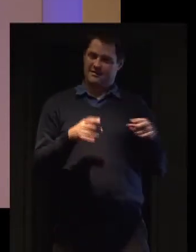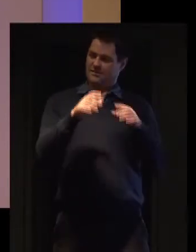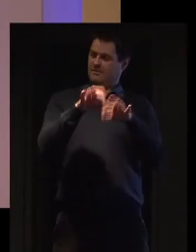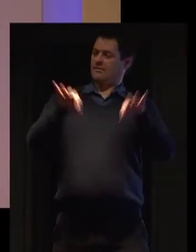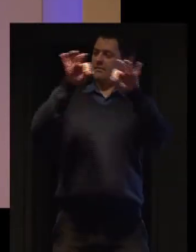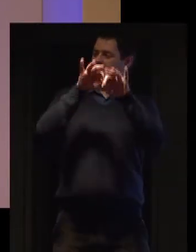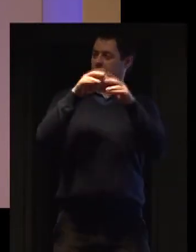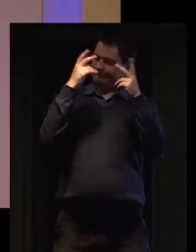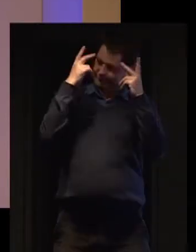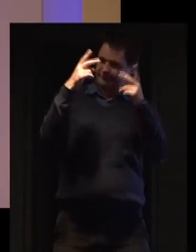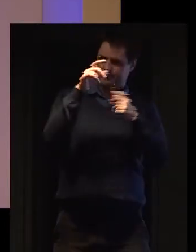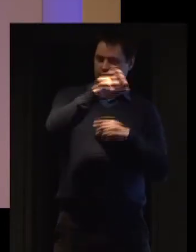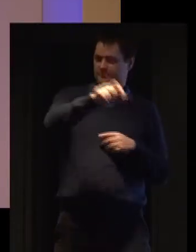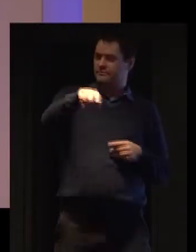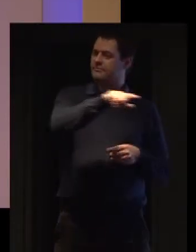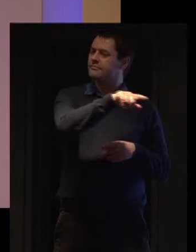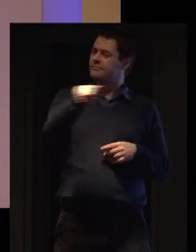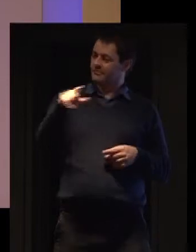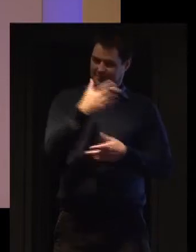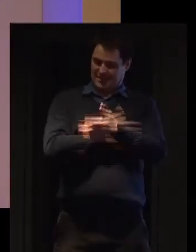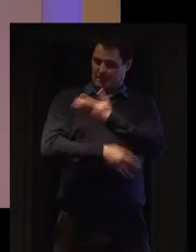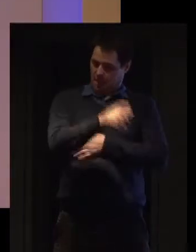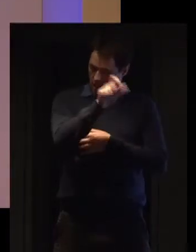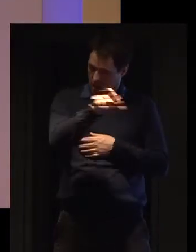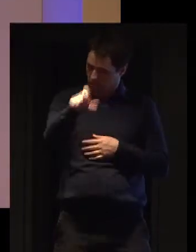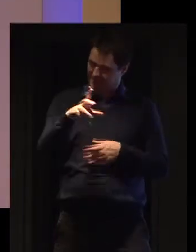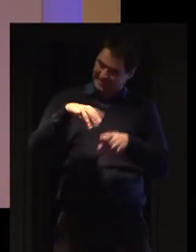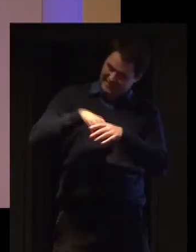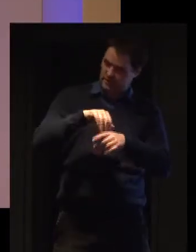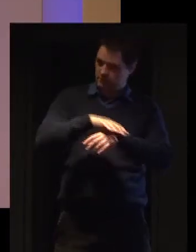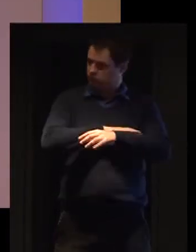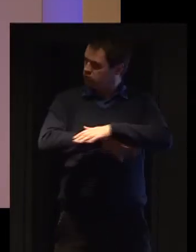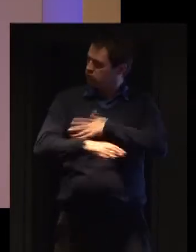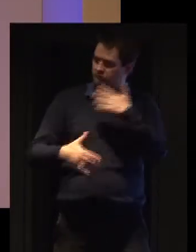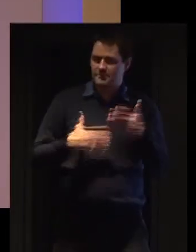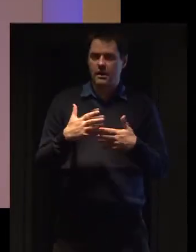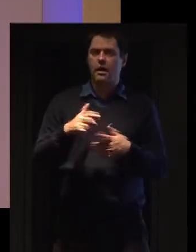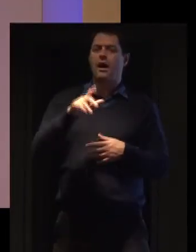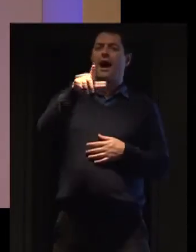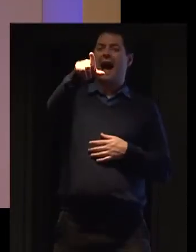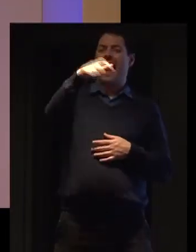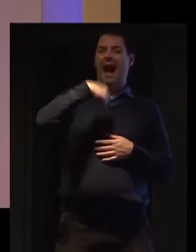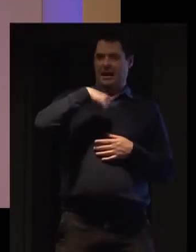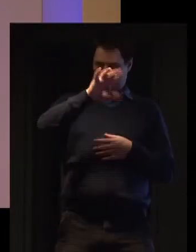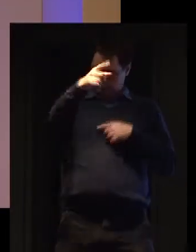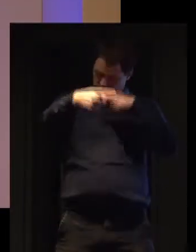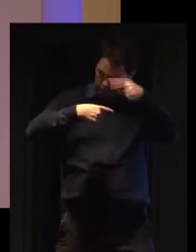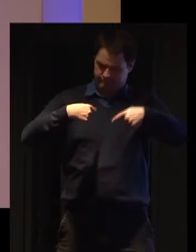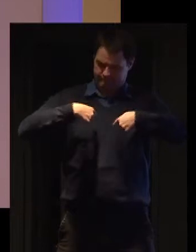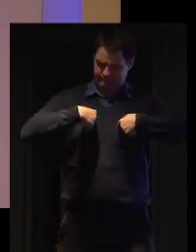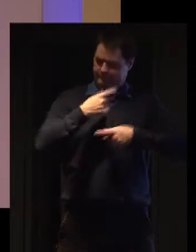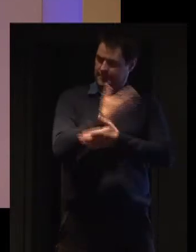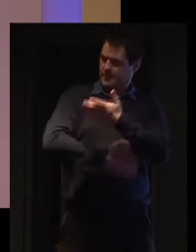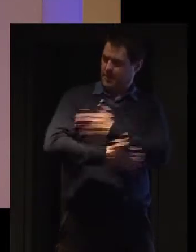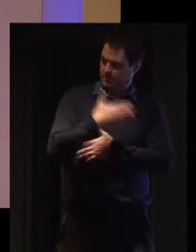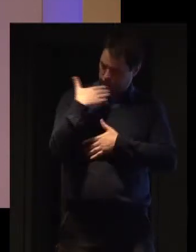It's imperative that the disabled people are involved in leading these organisations because they add value, it becomes more effective,